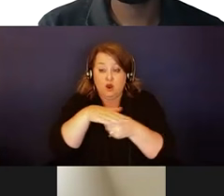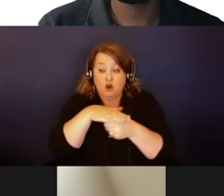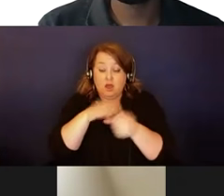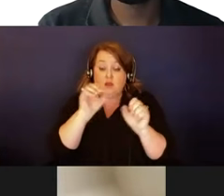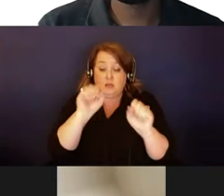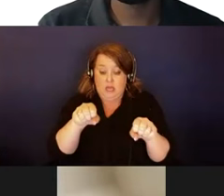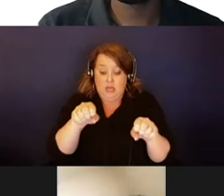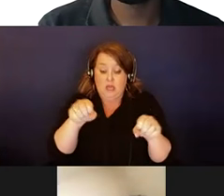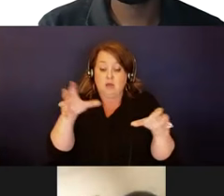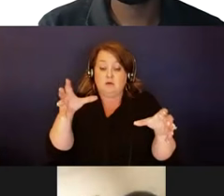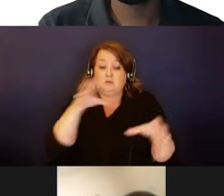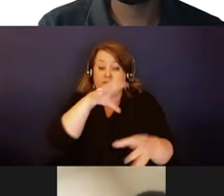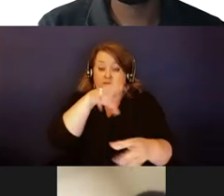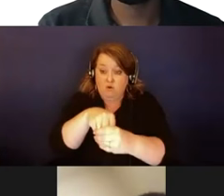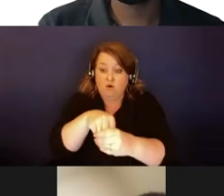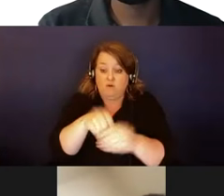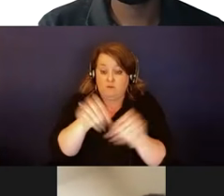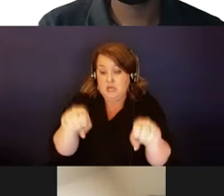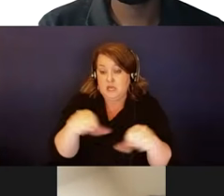get involved in.